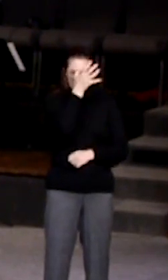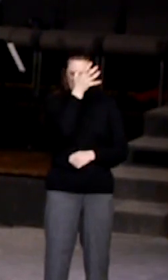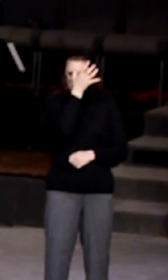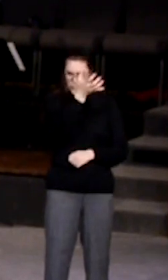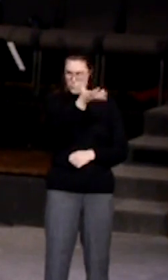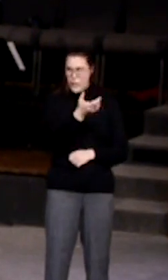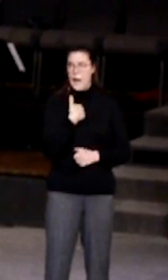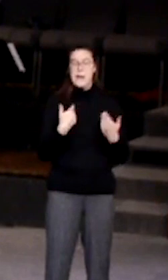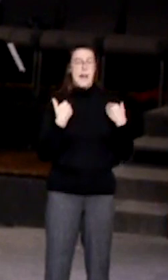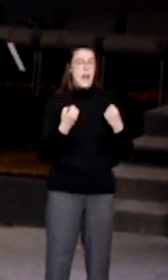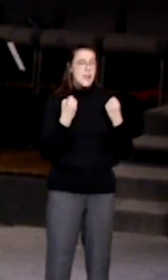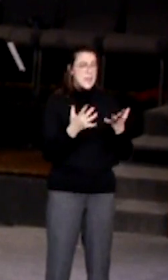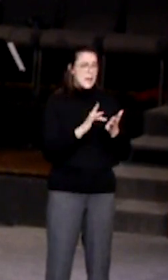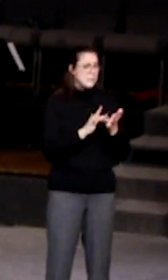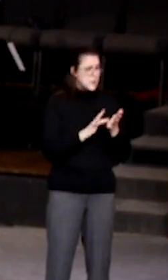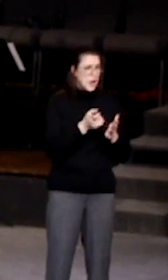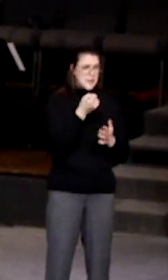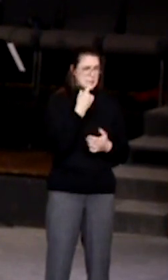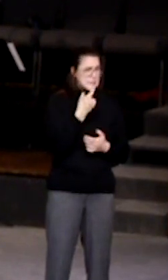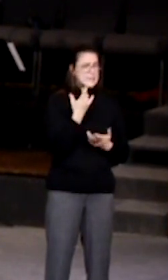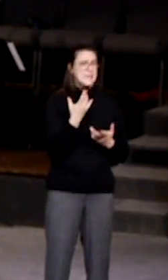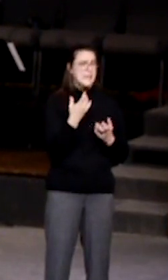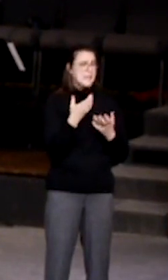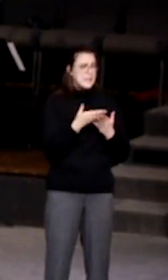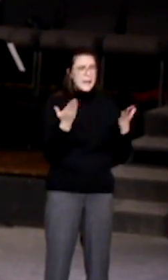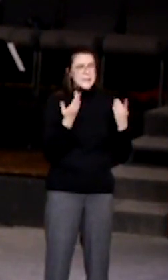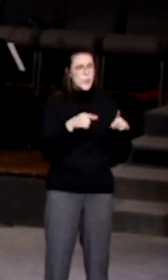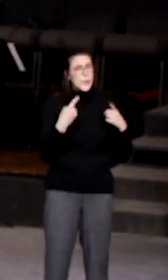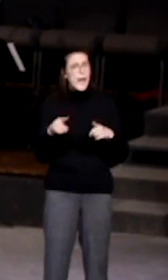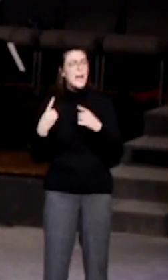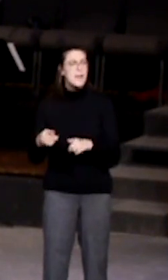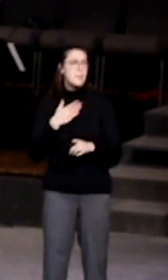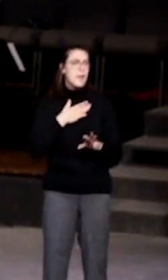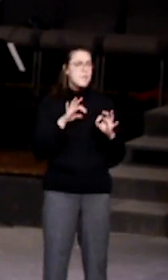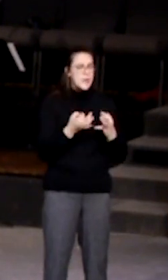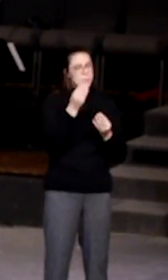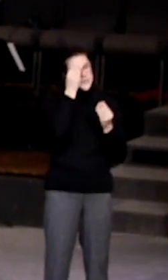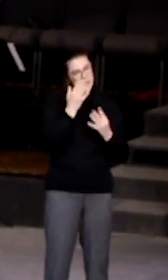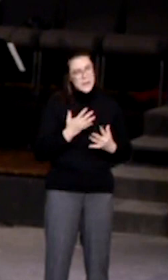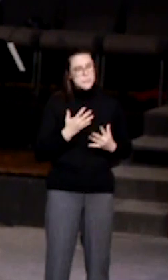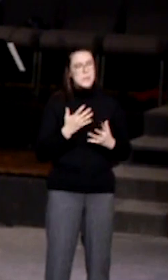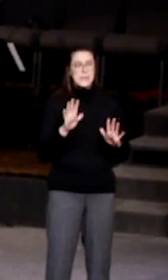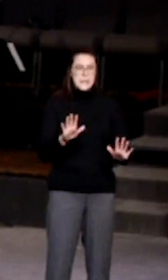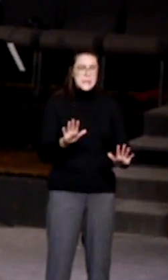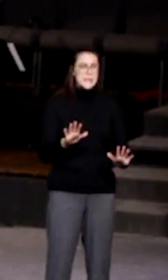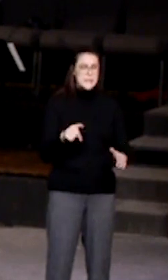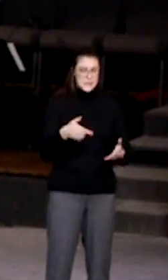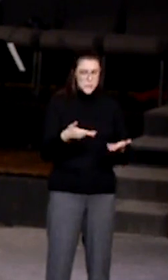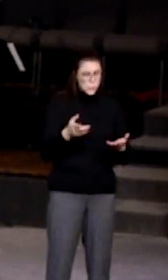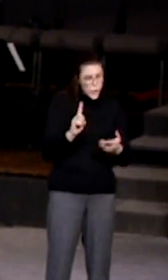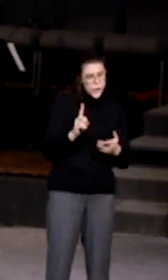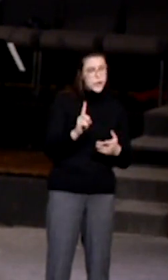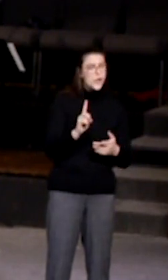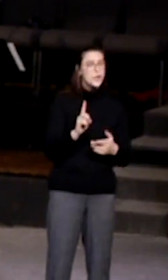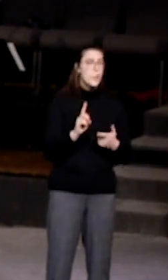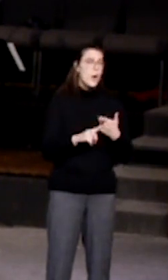a lot of drugs, and a lot of things had gone on. And as the day wore on, and my family was telling me, you know, this is where you're at, this is what's